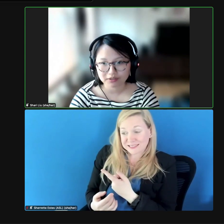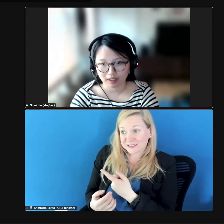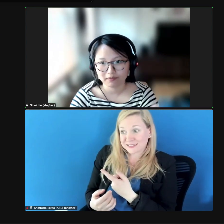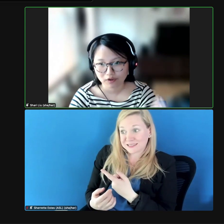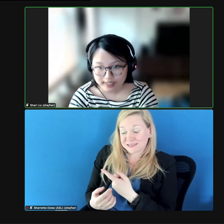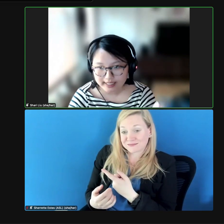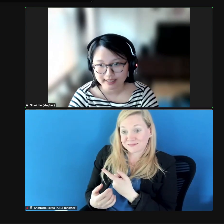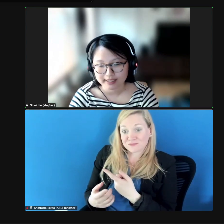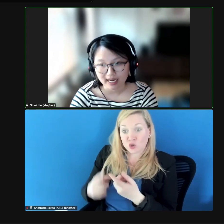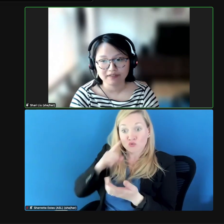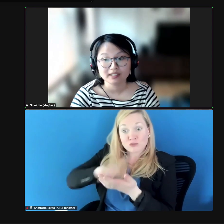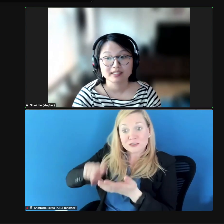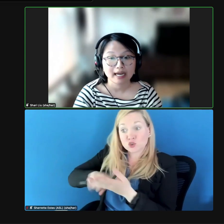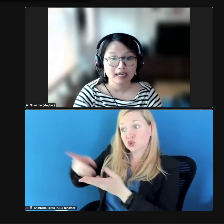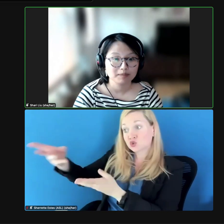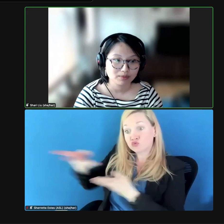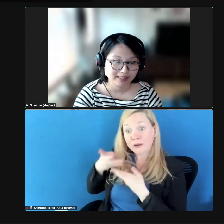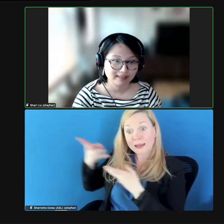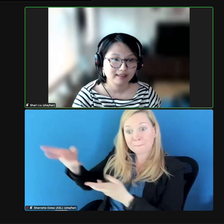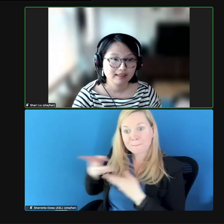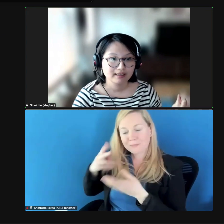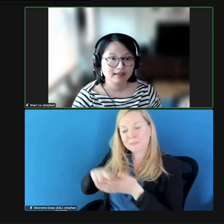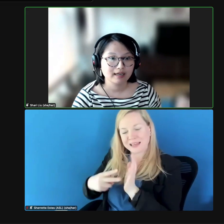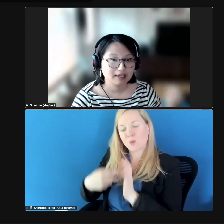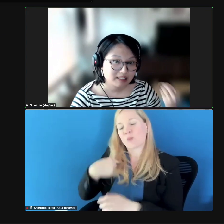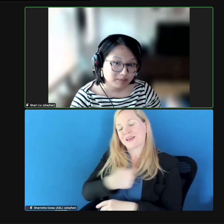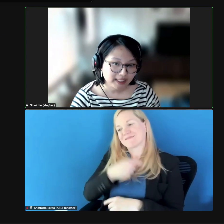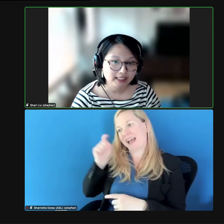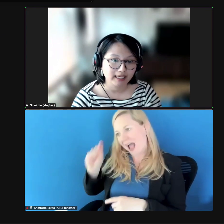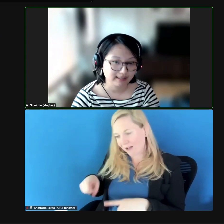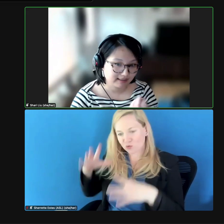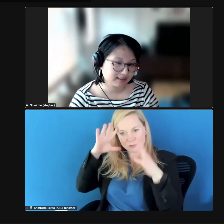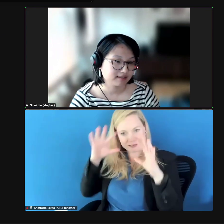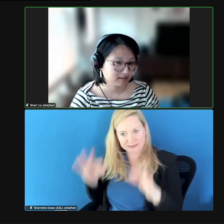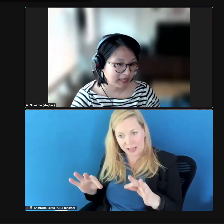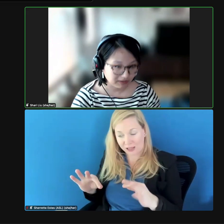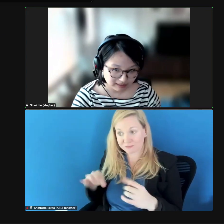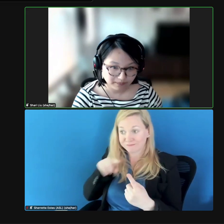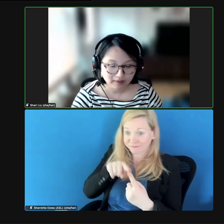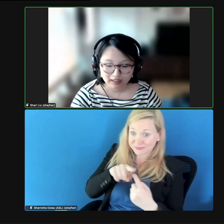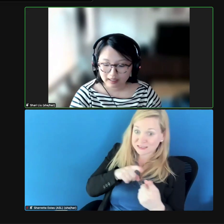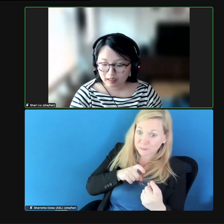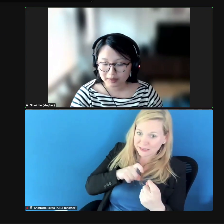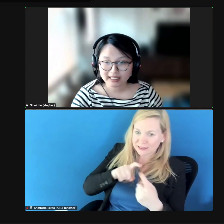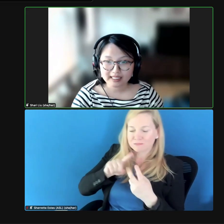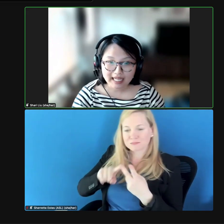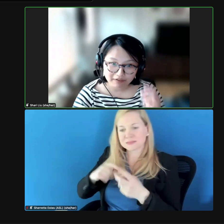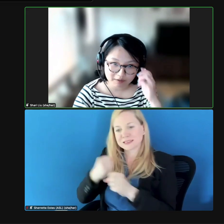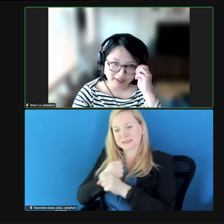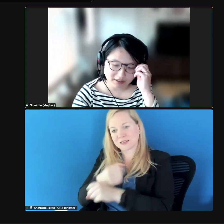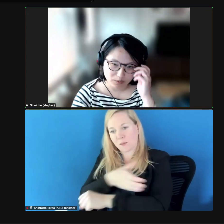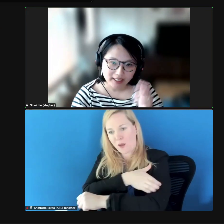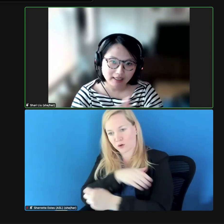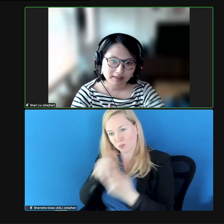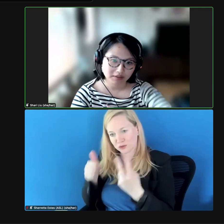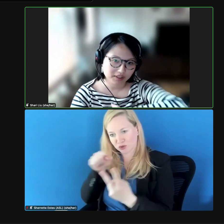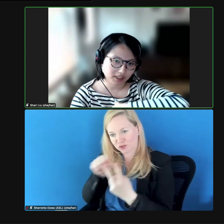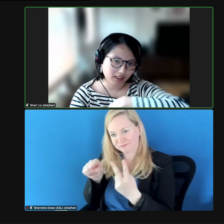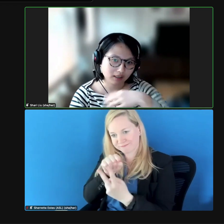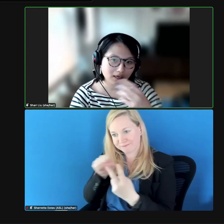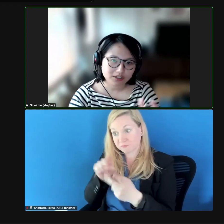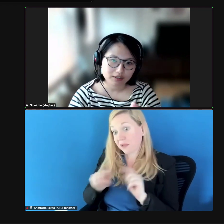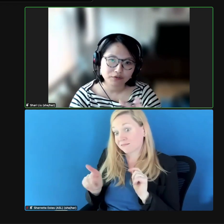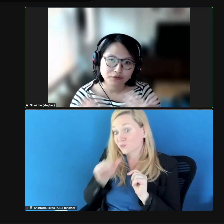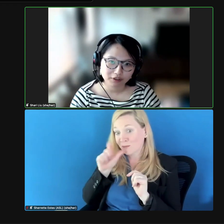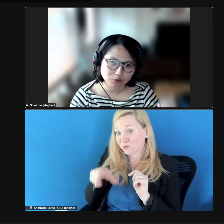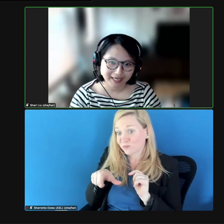research stream forces us to have to decide between speed and statistical power. But it doesn't have to be this way. So there's